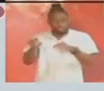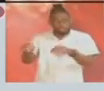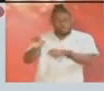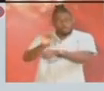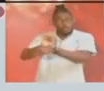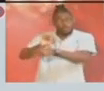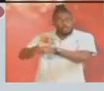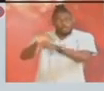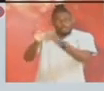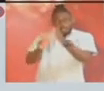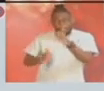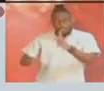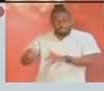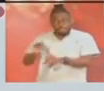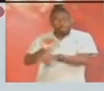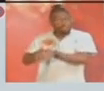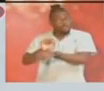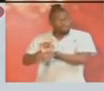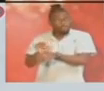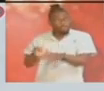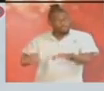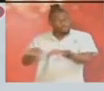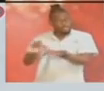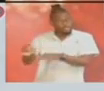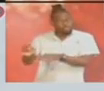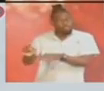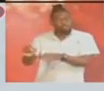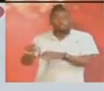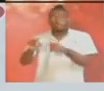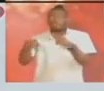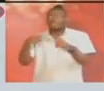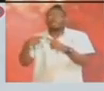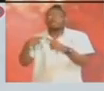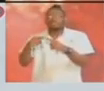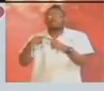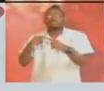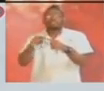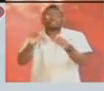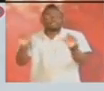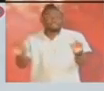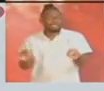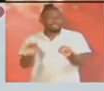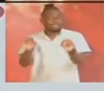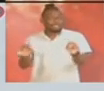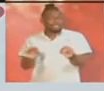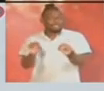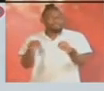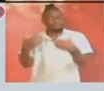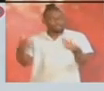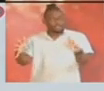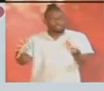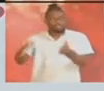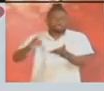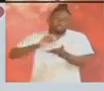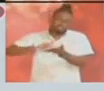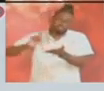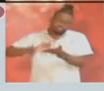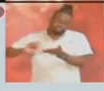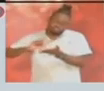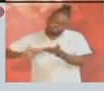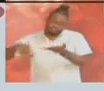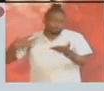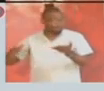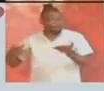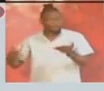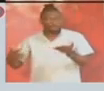phase starts on Saturday in the first instance, and I've already written to all 5 benches of Parliament.